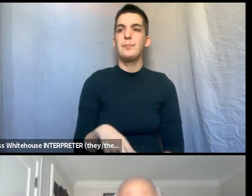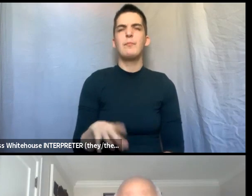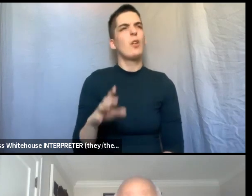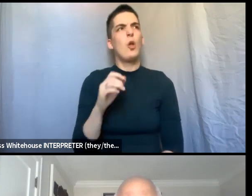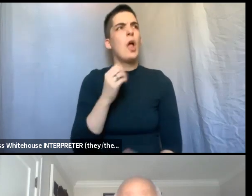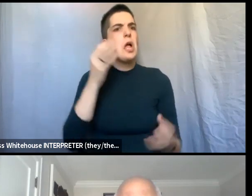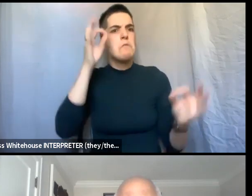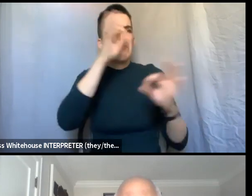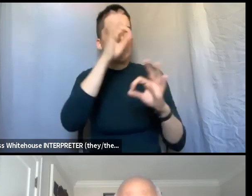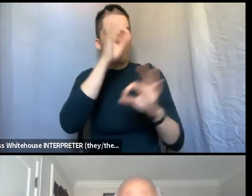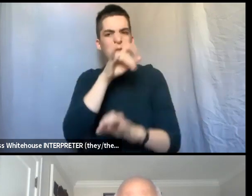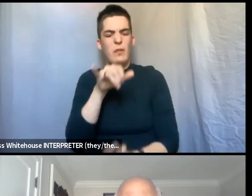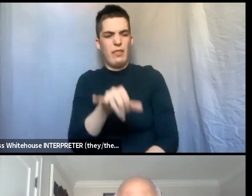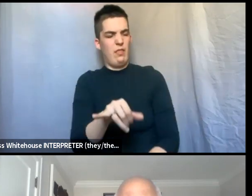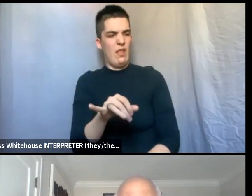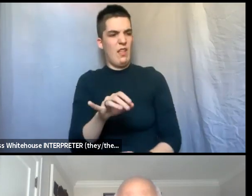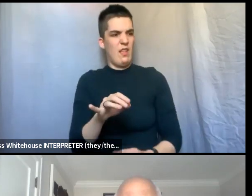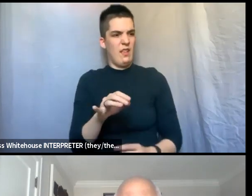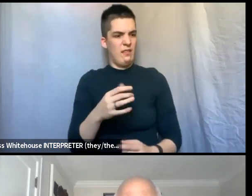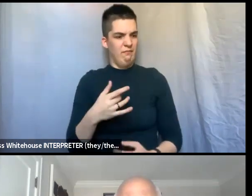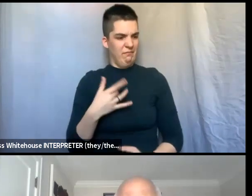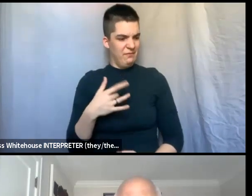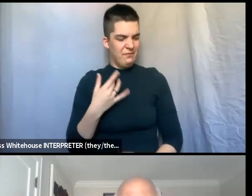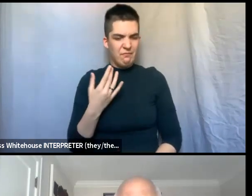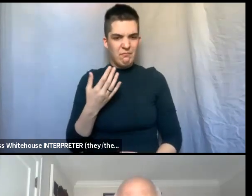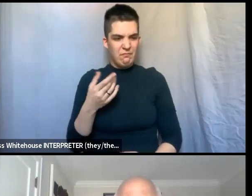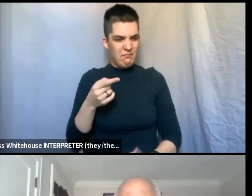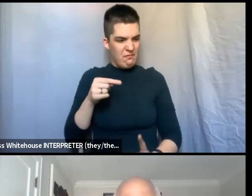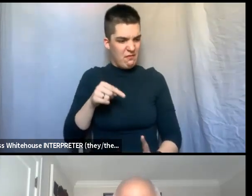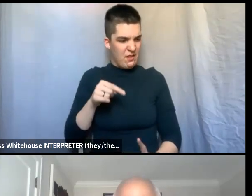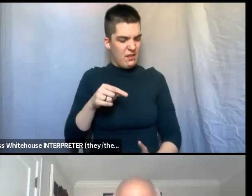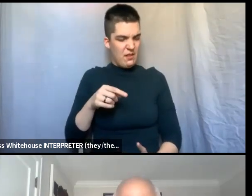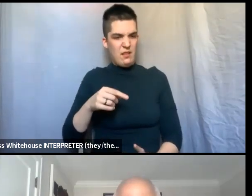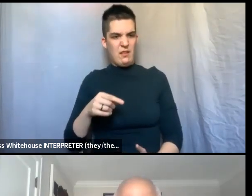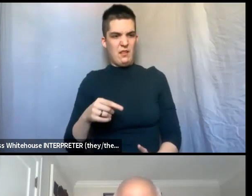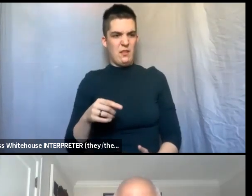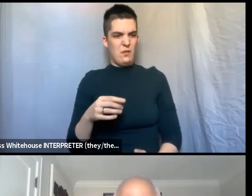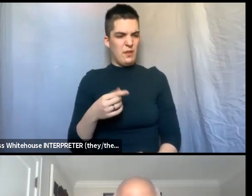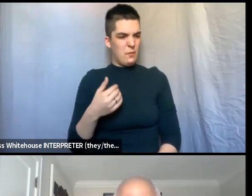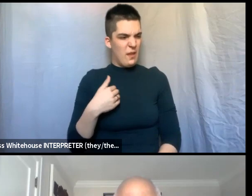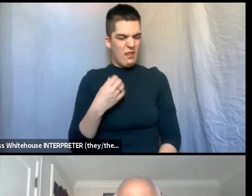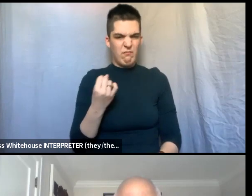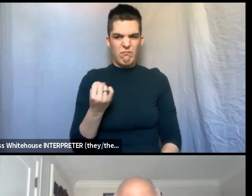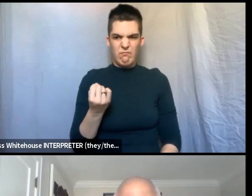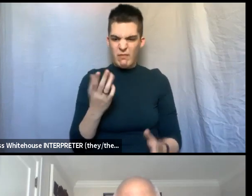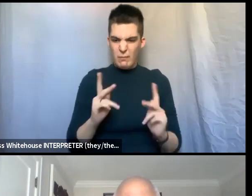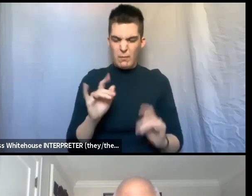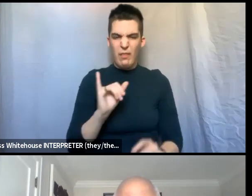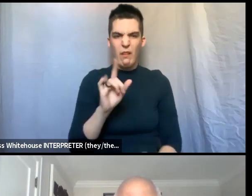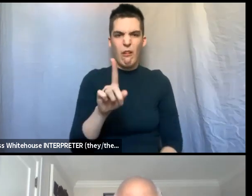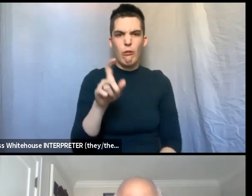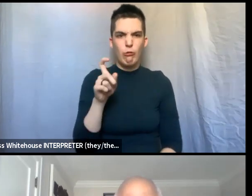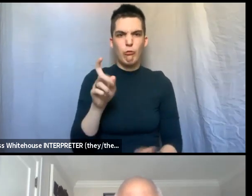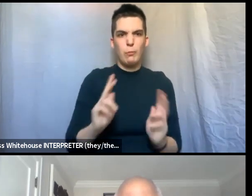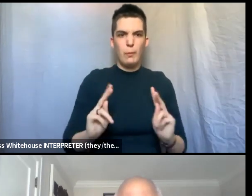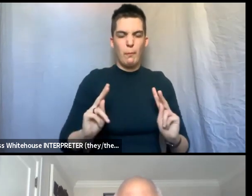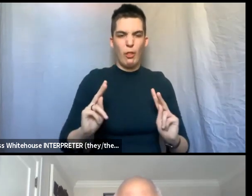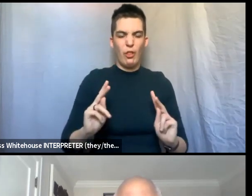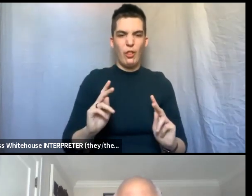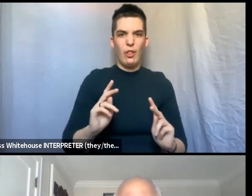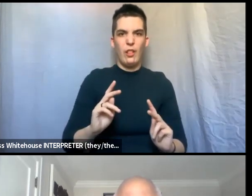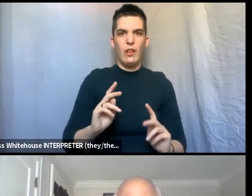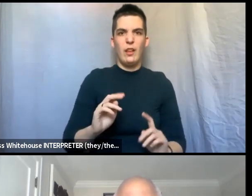either. And the first lab, which was too large, it was like 100 people. Somebody came to me in the end of it was longer.